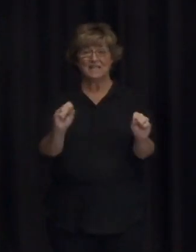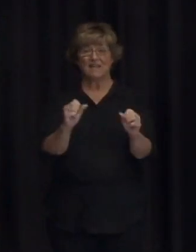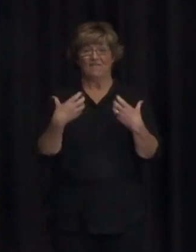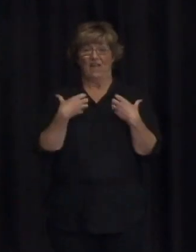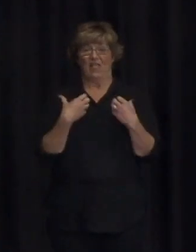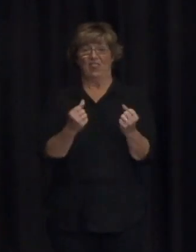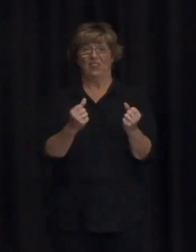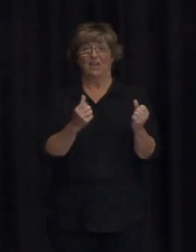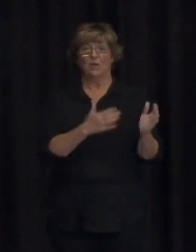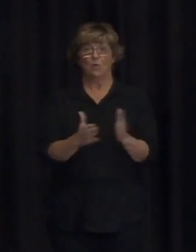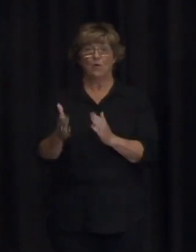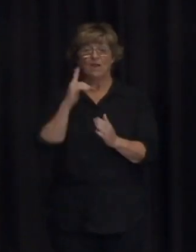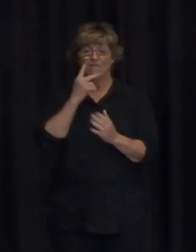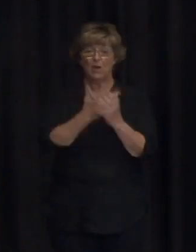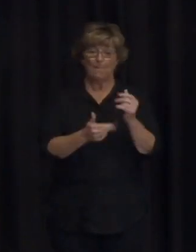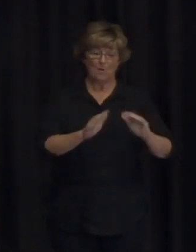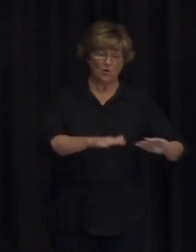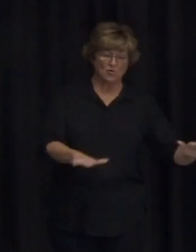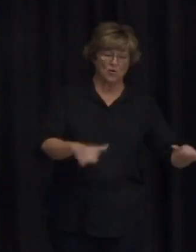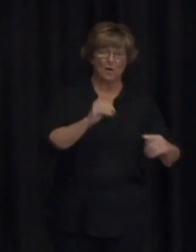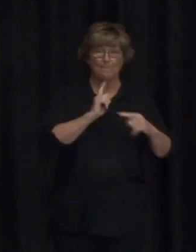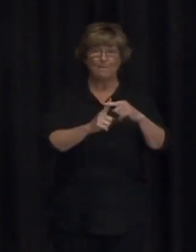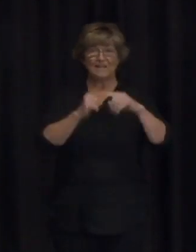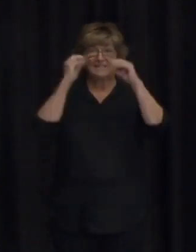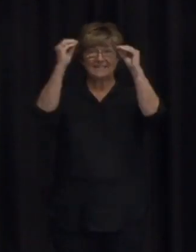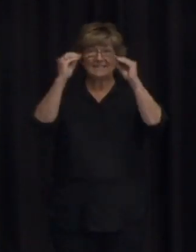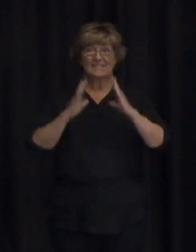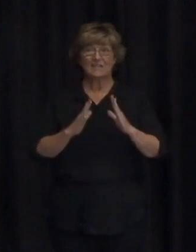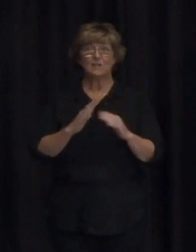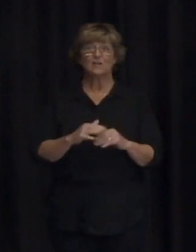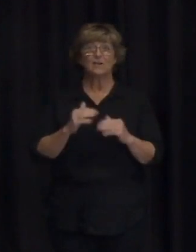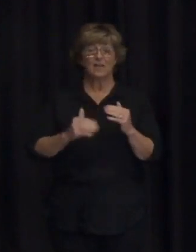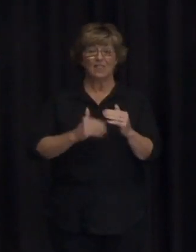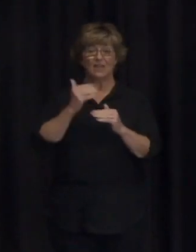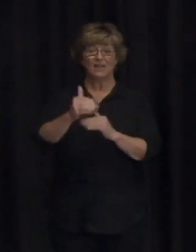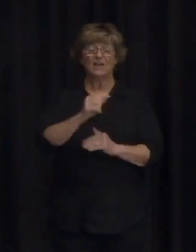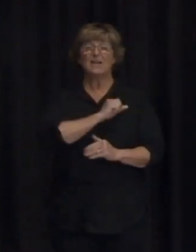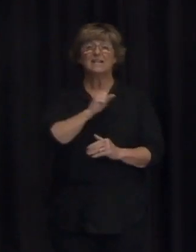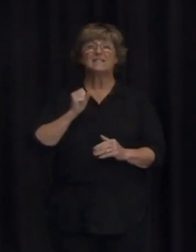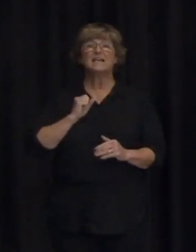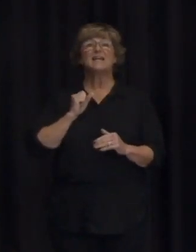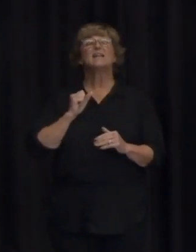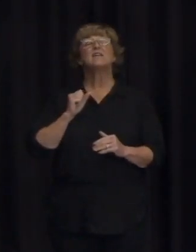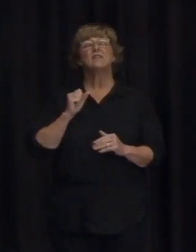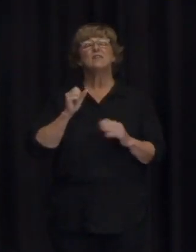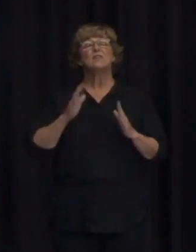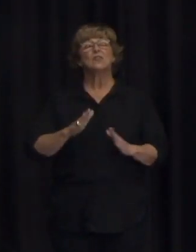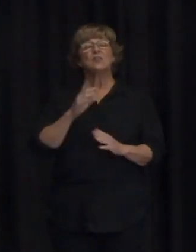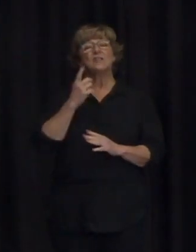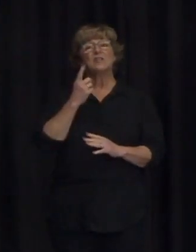healthy way for both children and teachers. Next up is Senator Dr. Richard Pan.